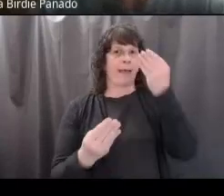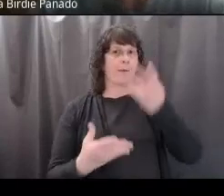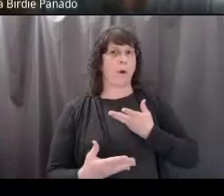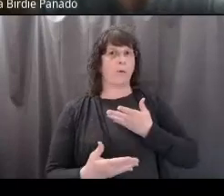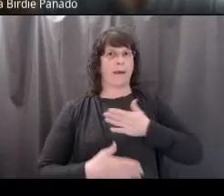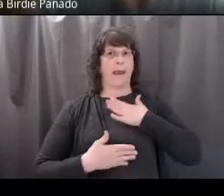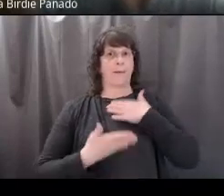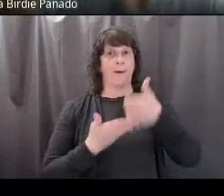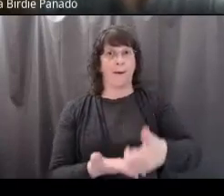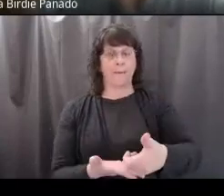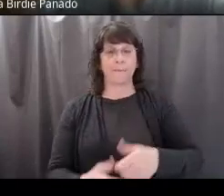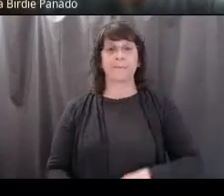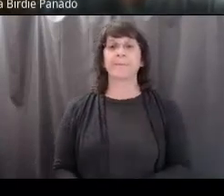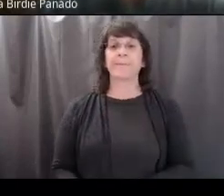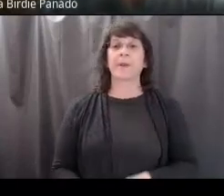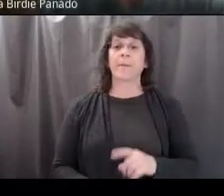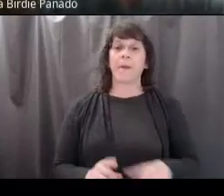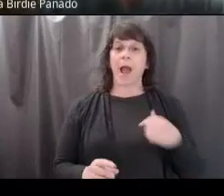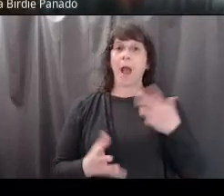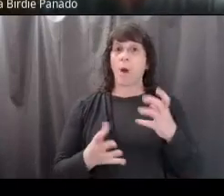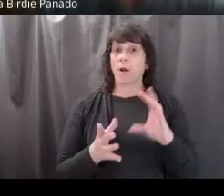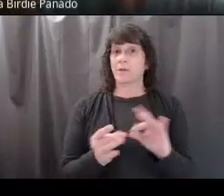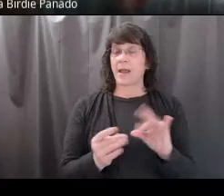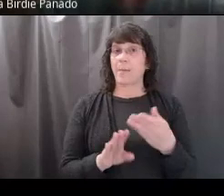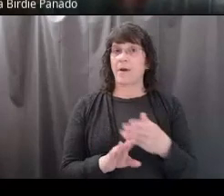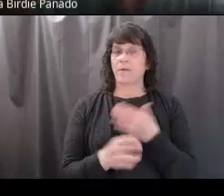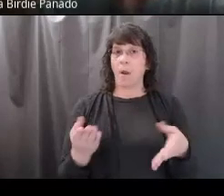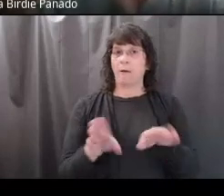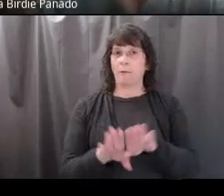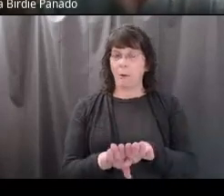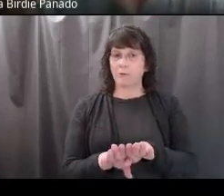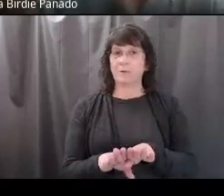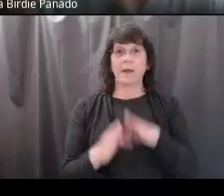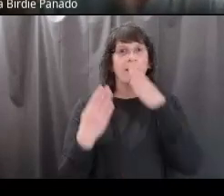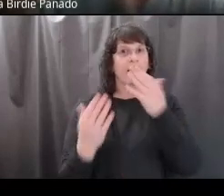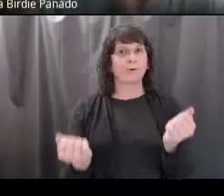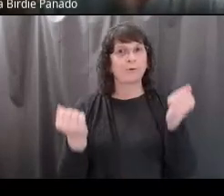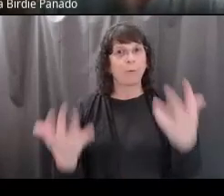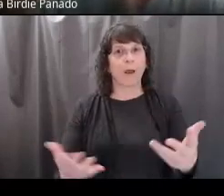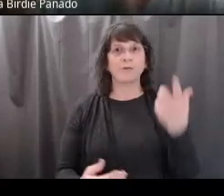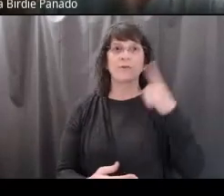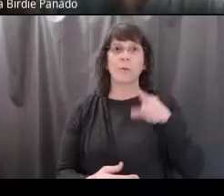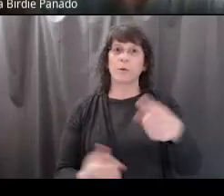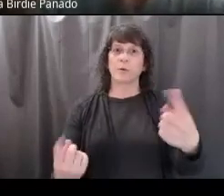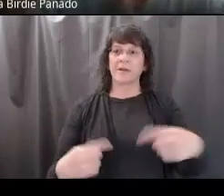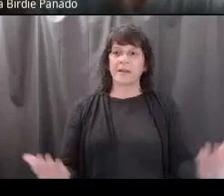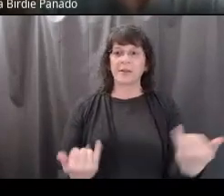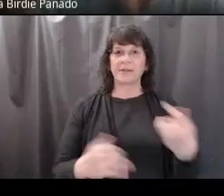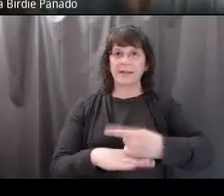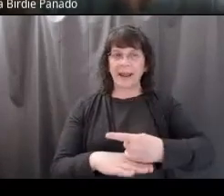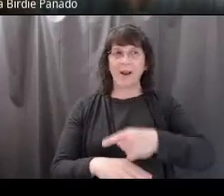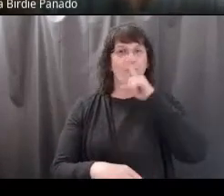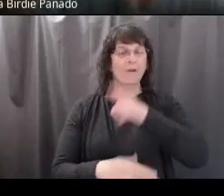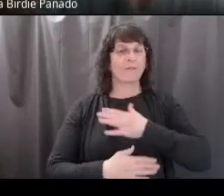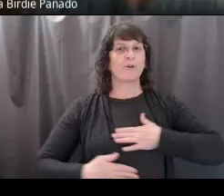out. But I just want to say before I close out, thank you so much for being here today. I